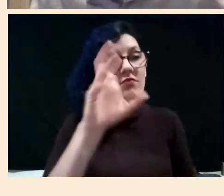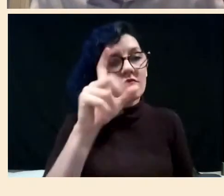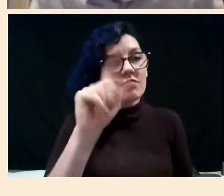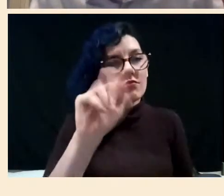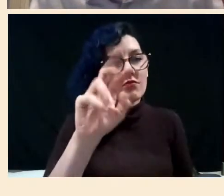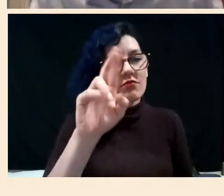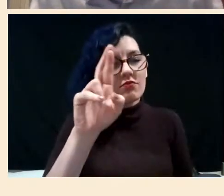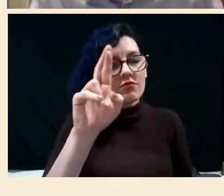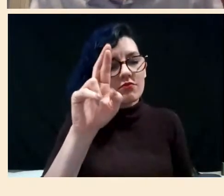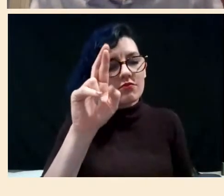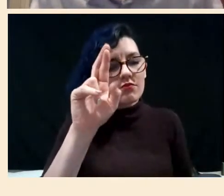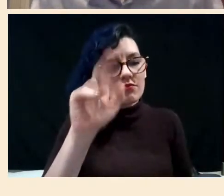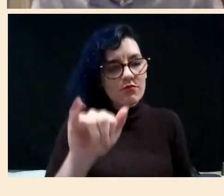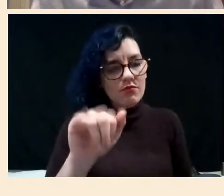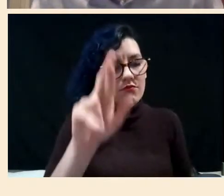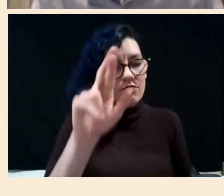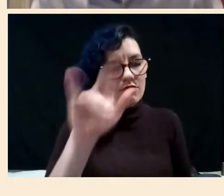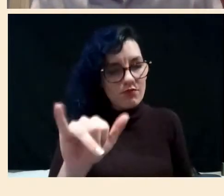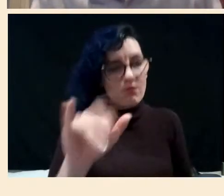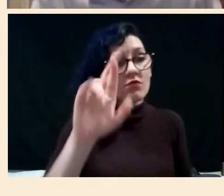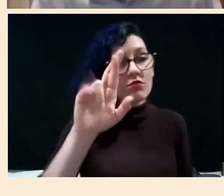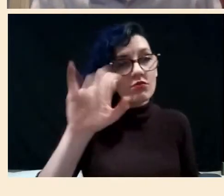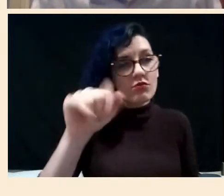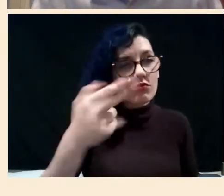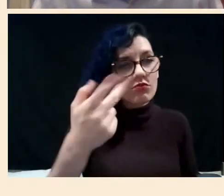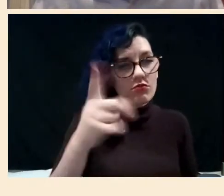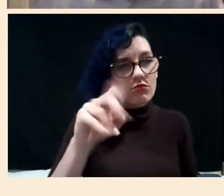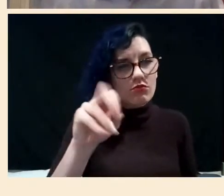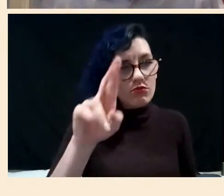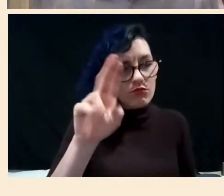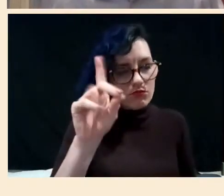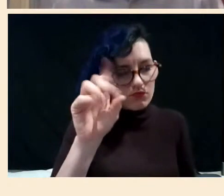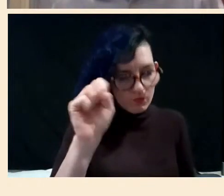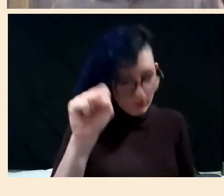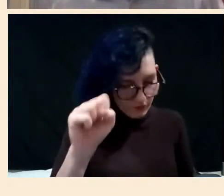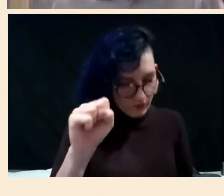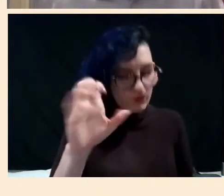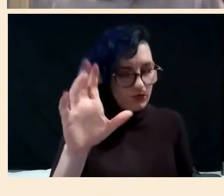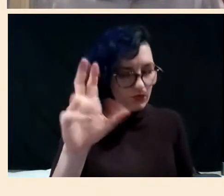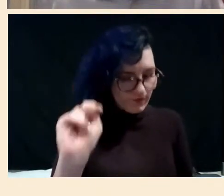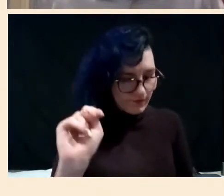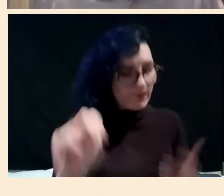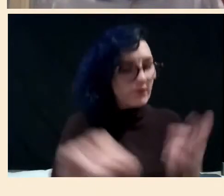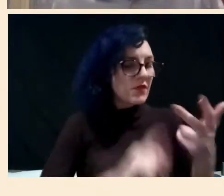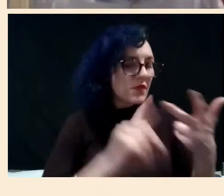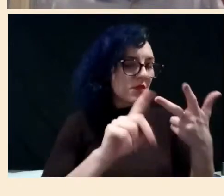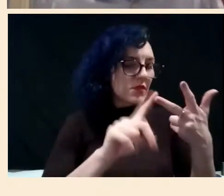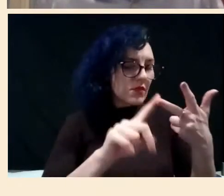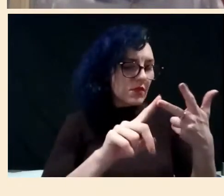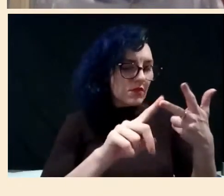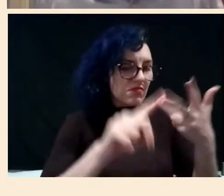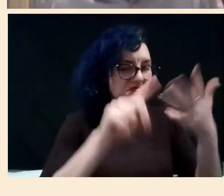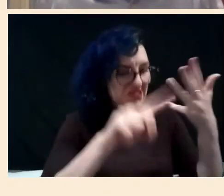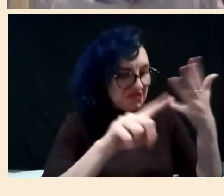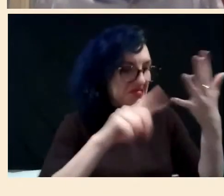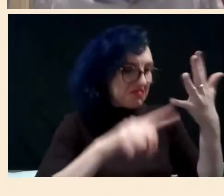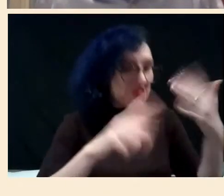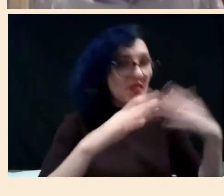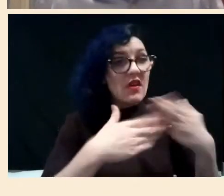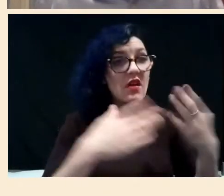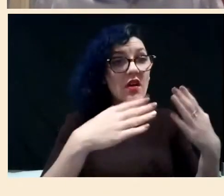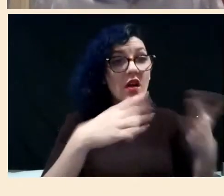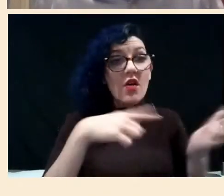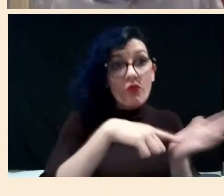records from Secretary Atkins, the audit on the Oregon Community and Housing Services and affordable housing supply from